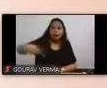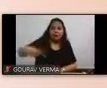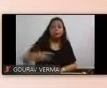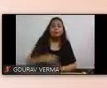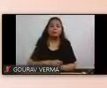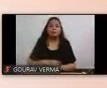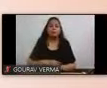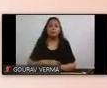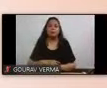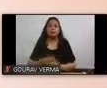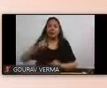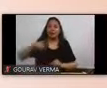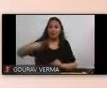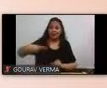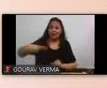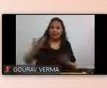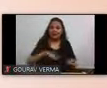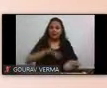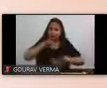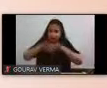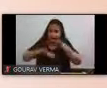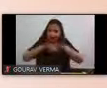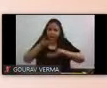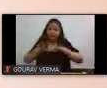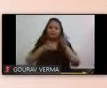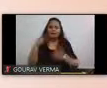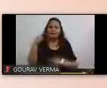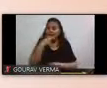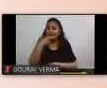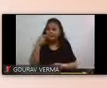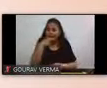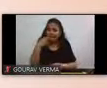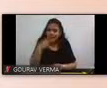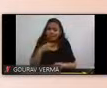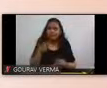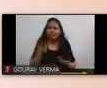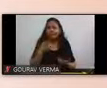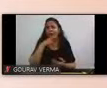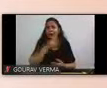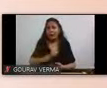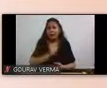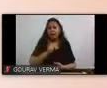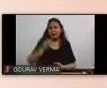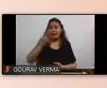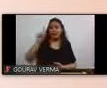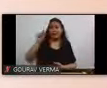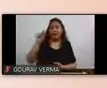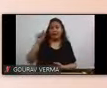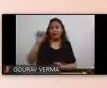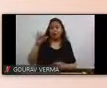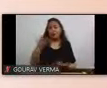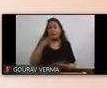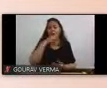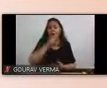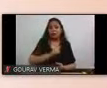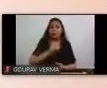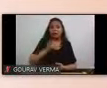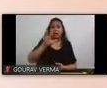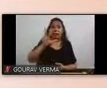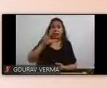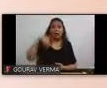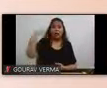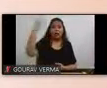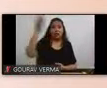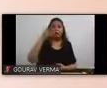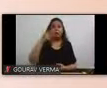start teaching the child brushing at 10 years of age or even 8 years, he would learn.